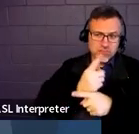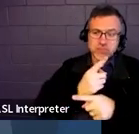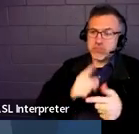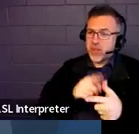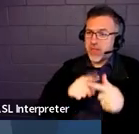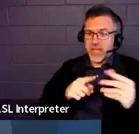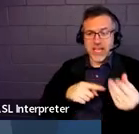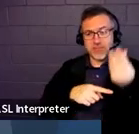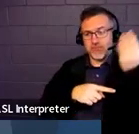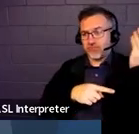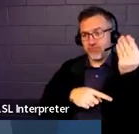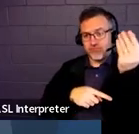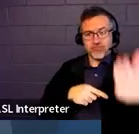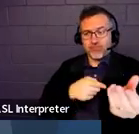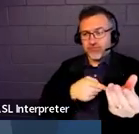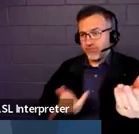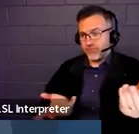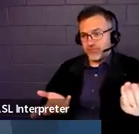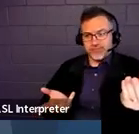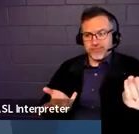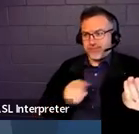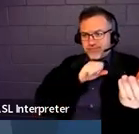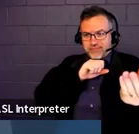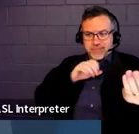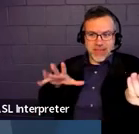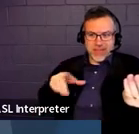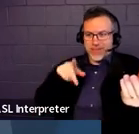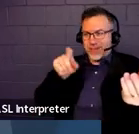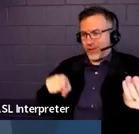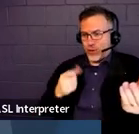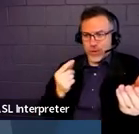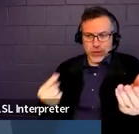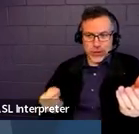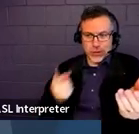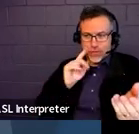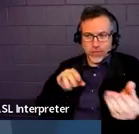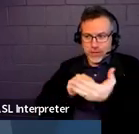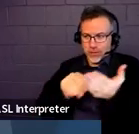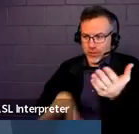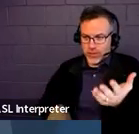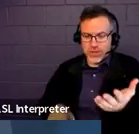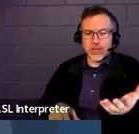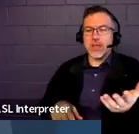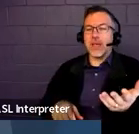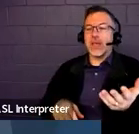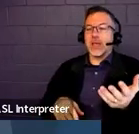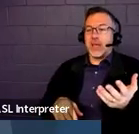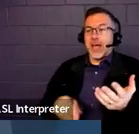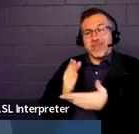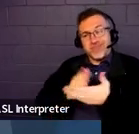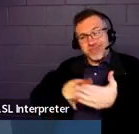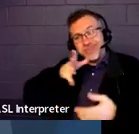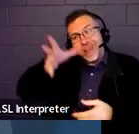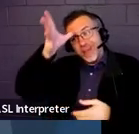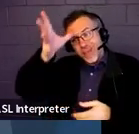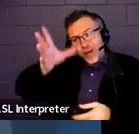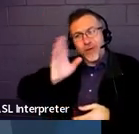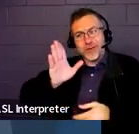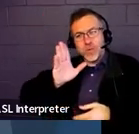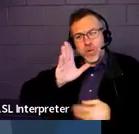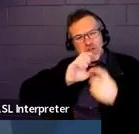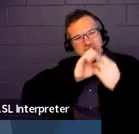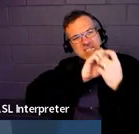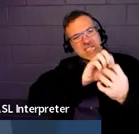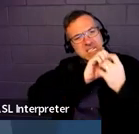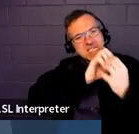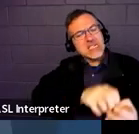then there's nothing further that you can do for that student. And there are going to be parents that's going to push back hard.